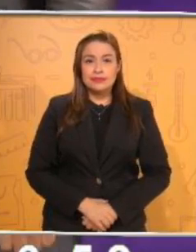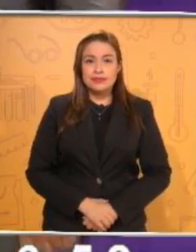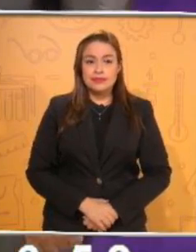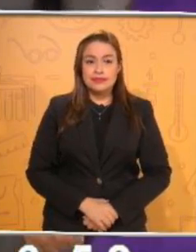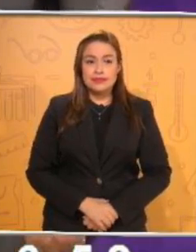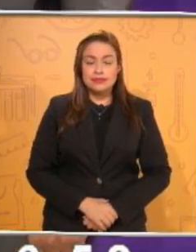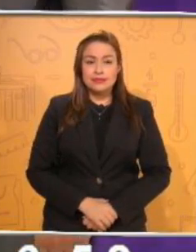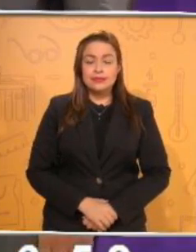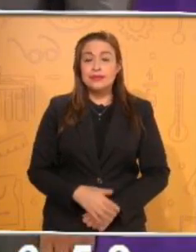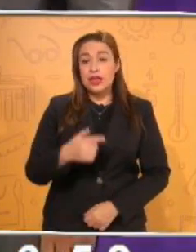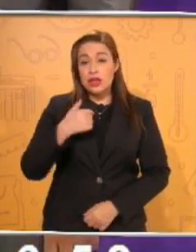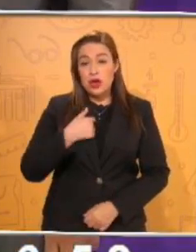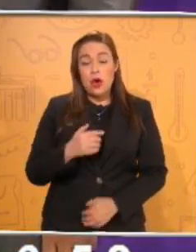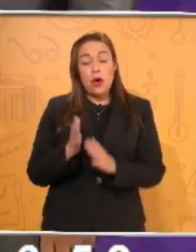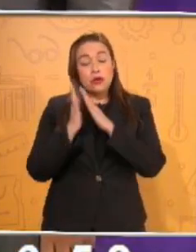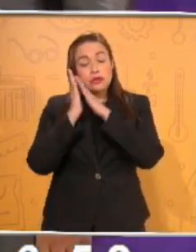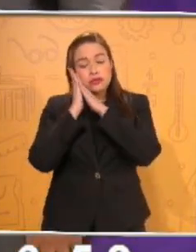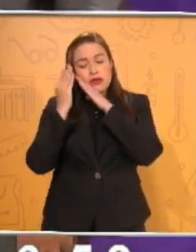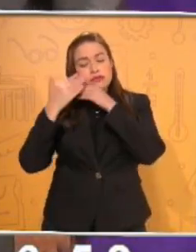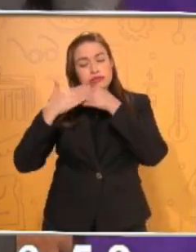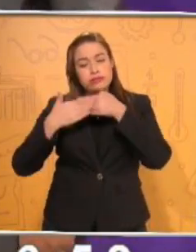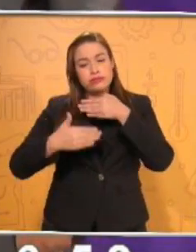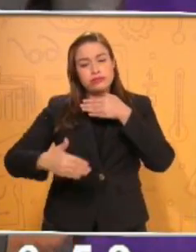I was sleeping so much.